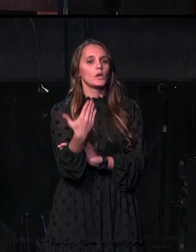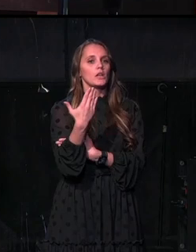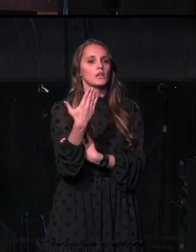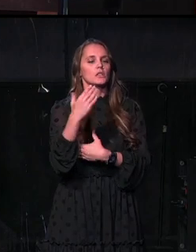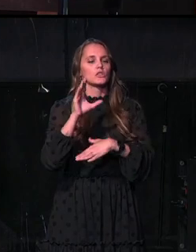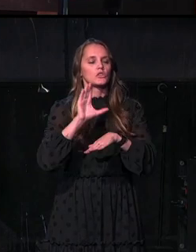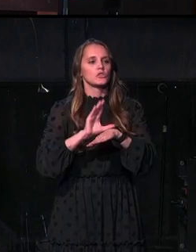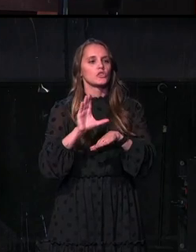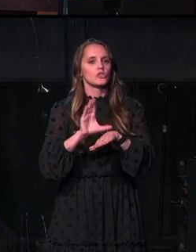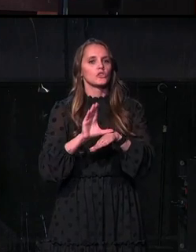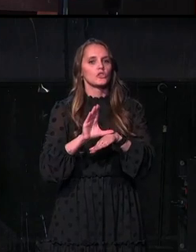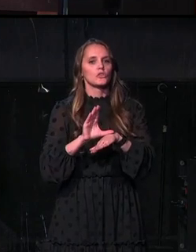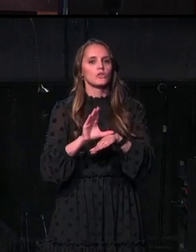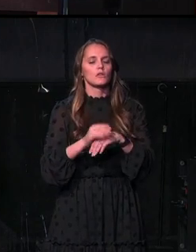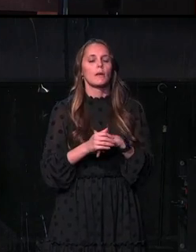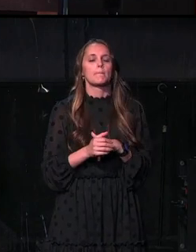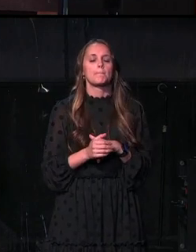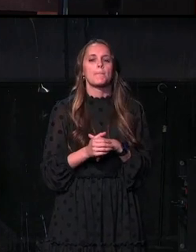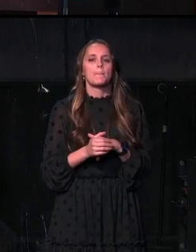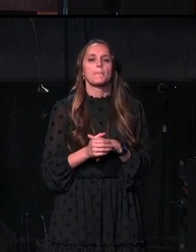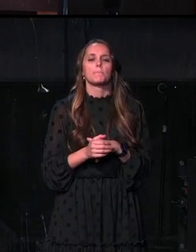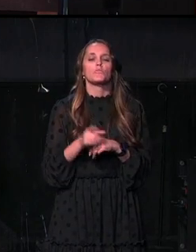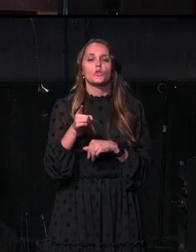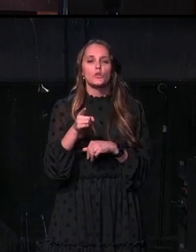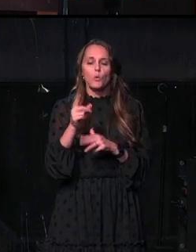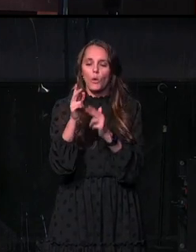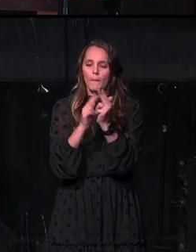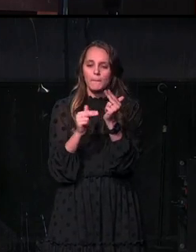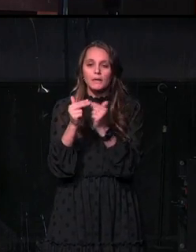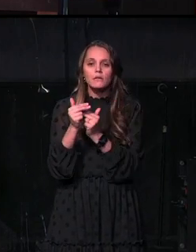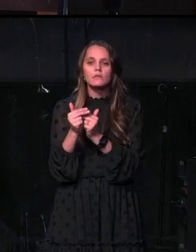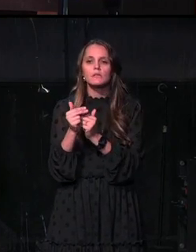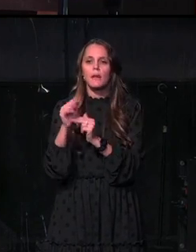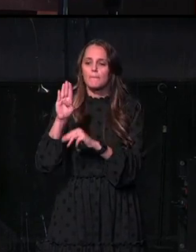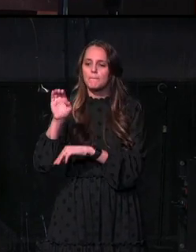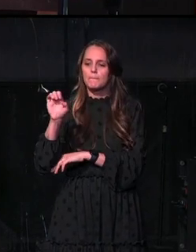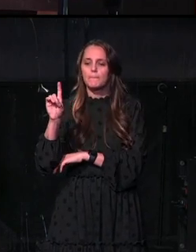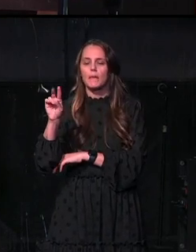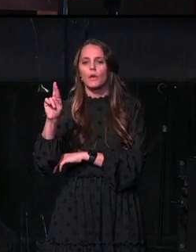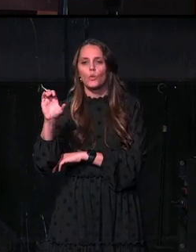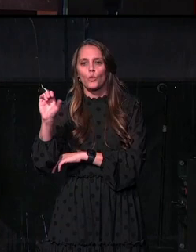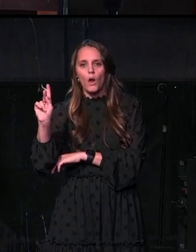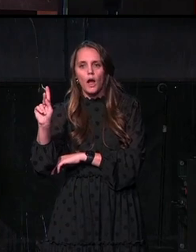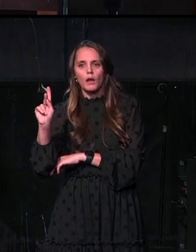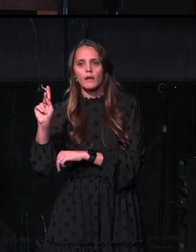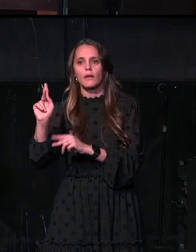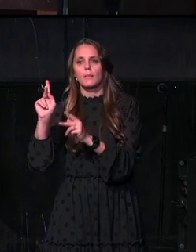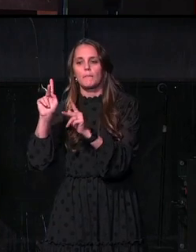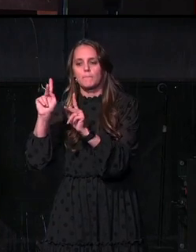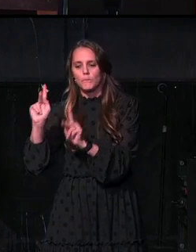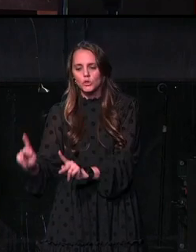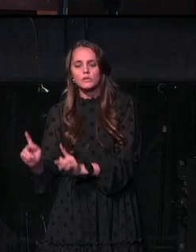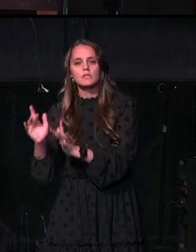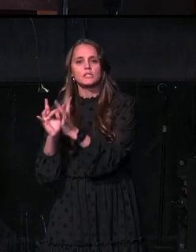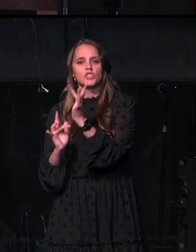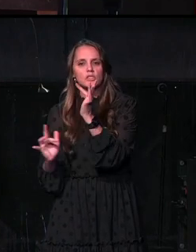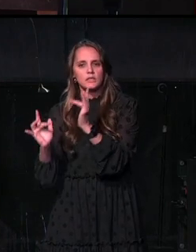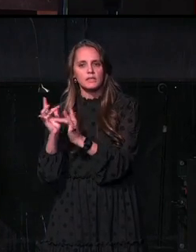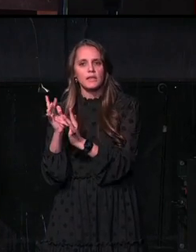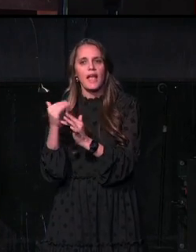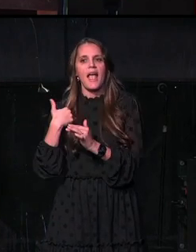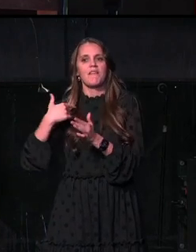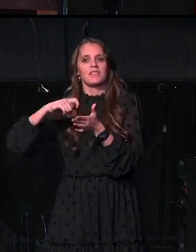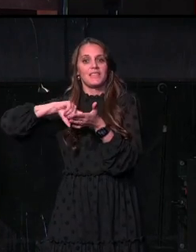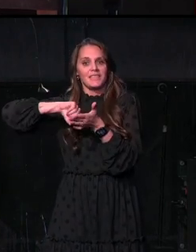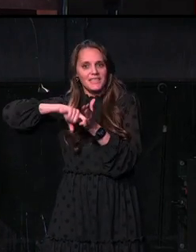the ecclesia, built on the bedrock of the person of Jesus with the keys of the kingdom of heaven that